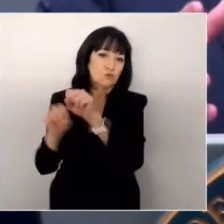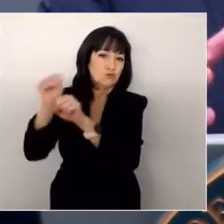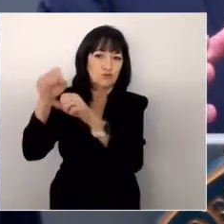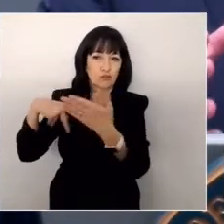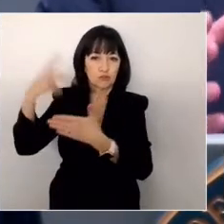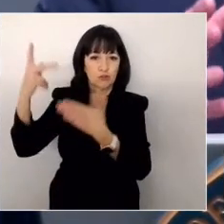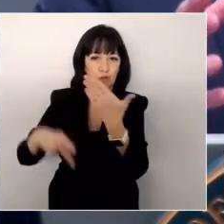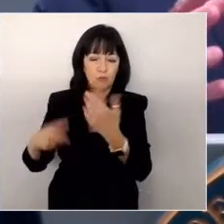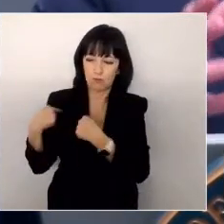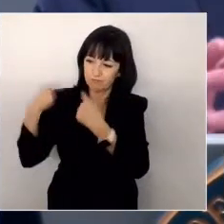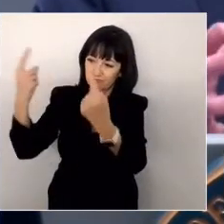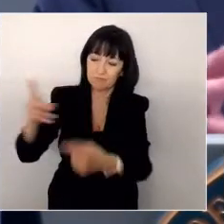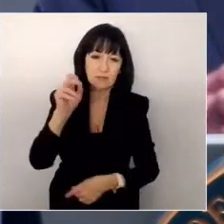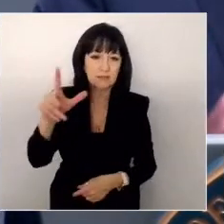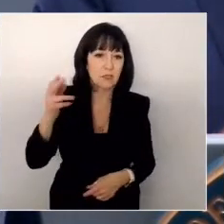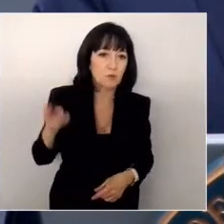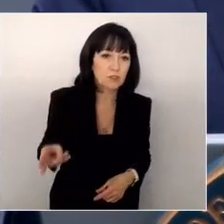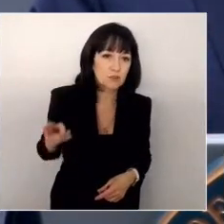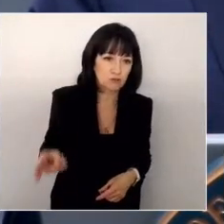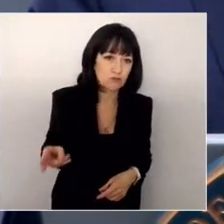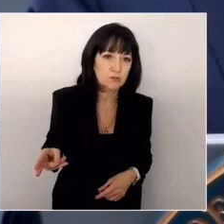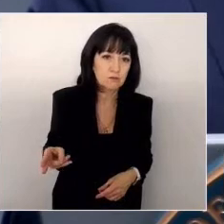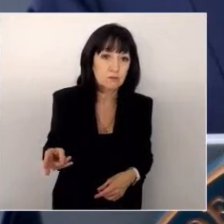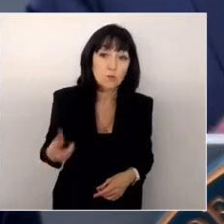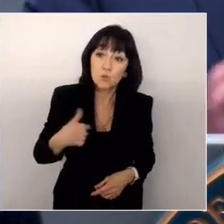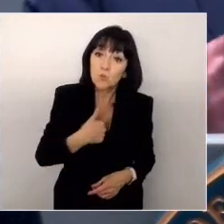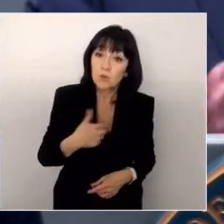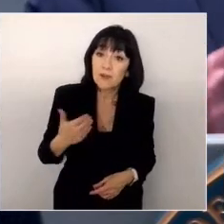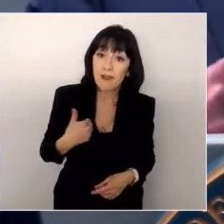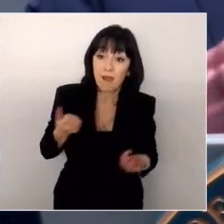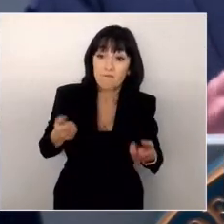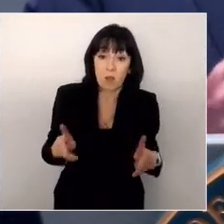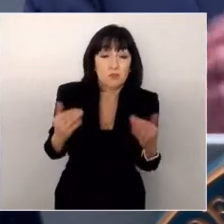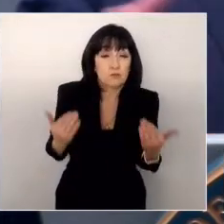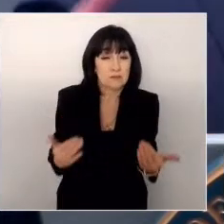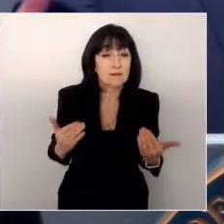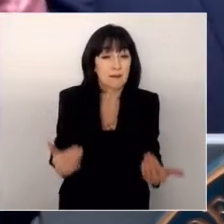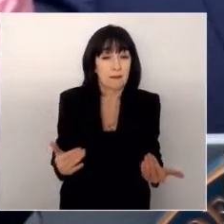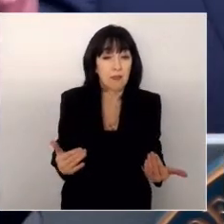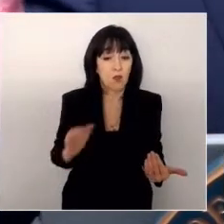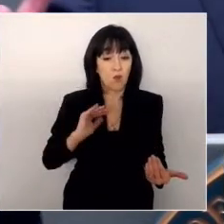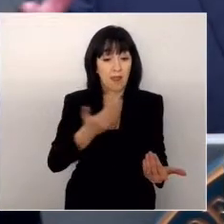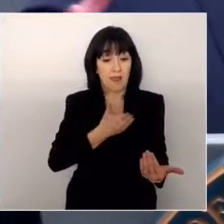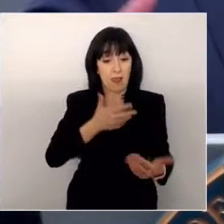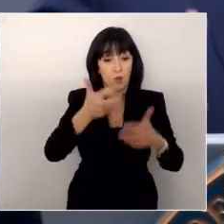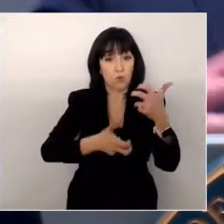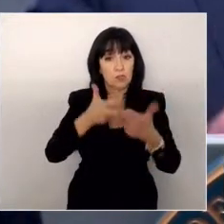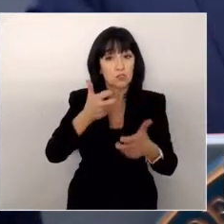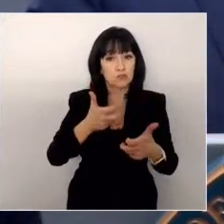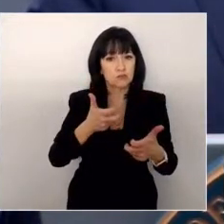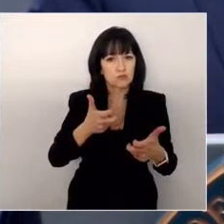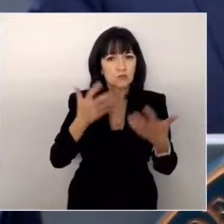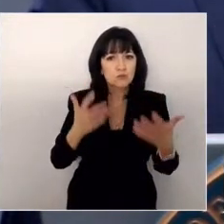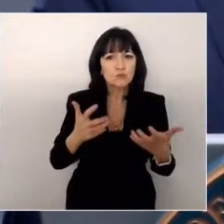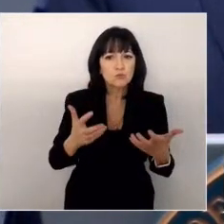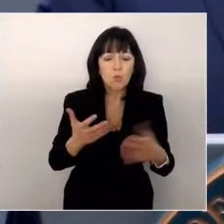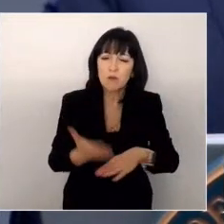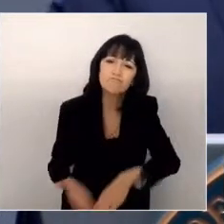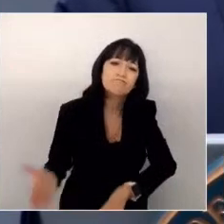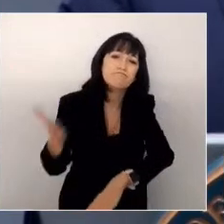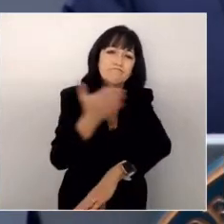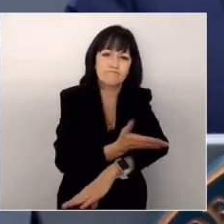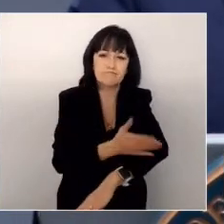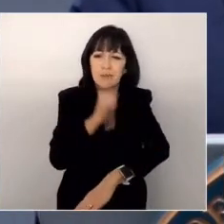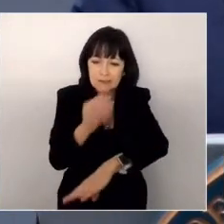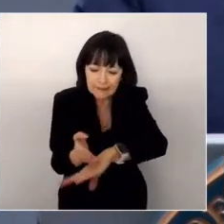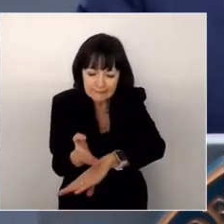unique opportunity to make real progress on these issues, not just because of our work here in Delaware, but also because of the